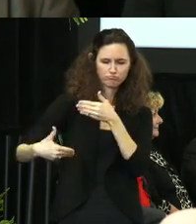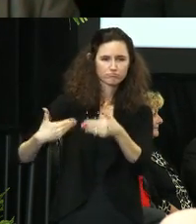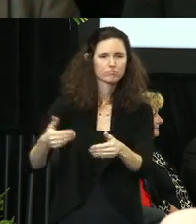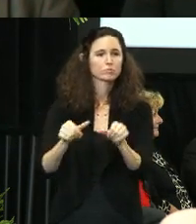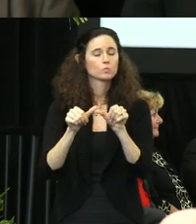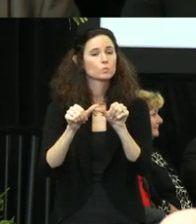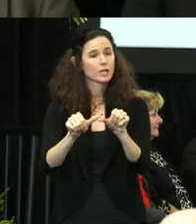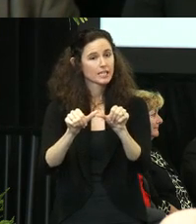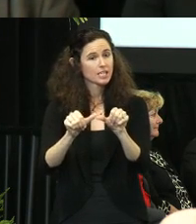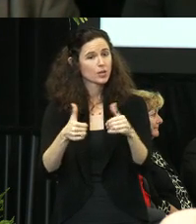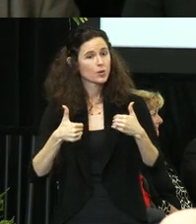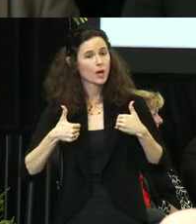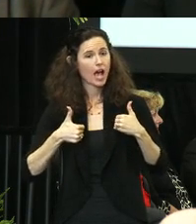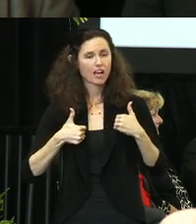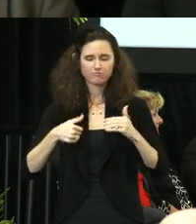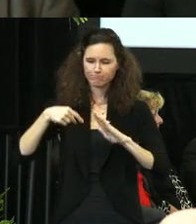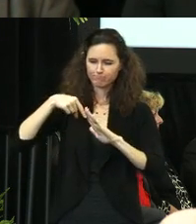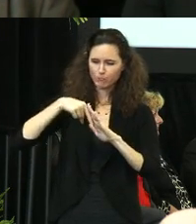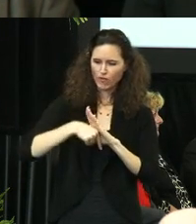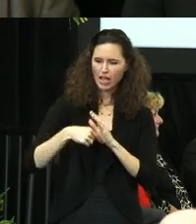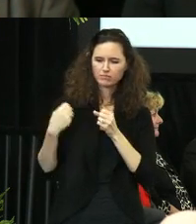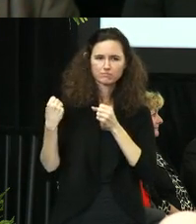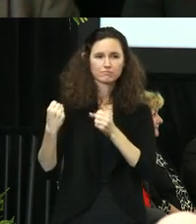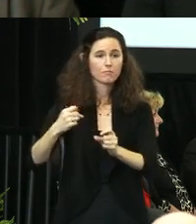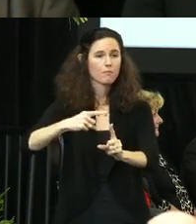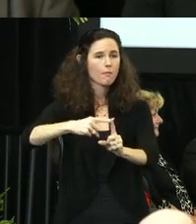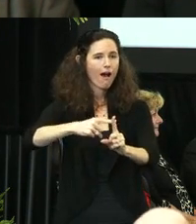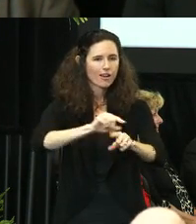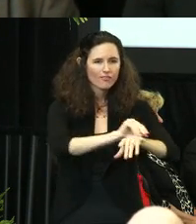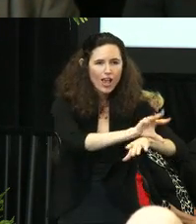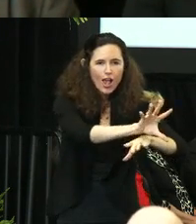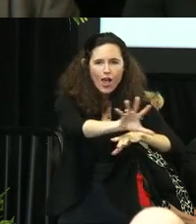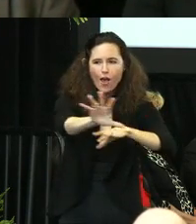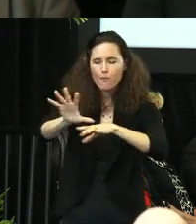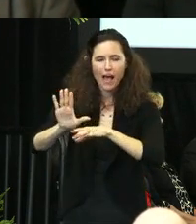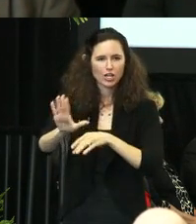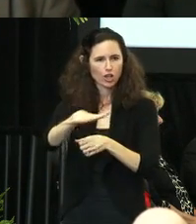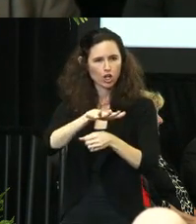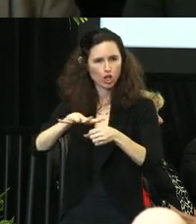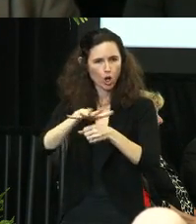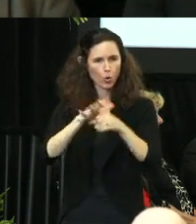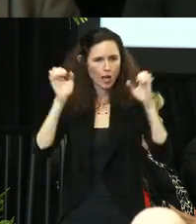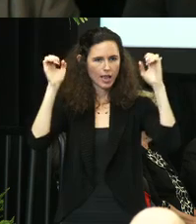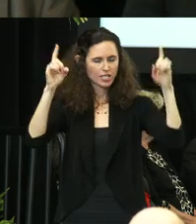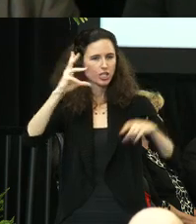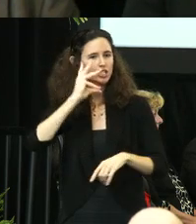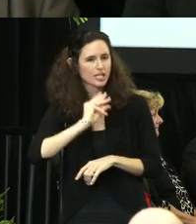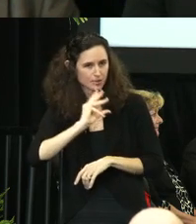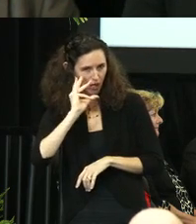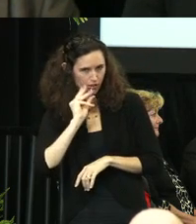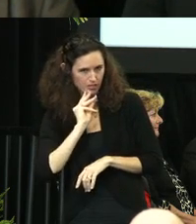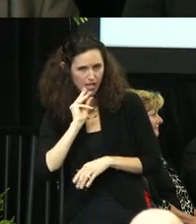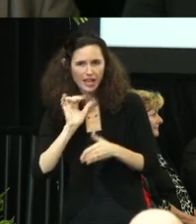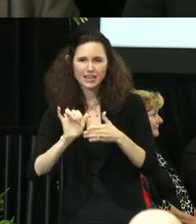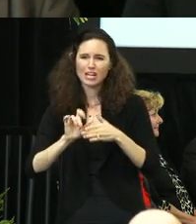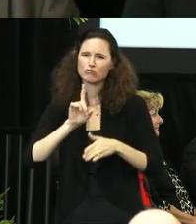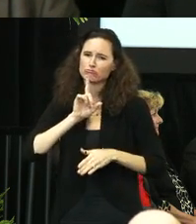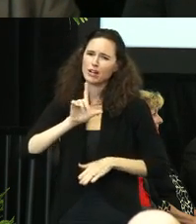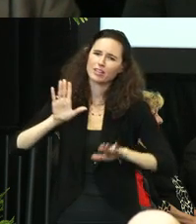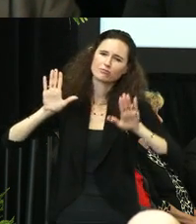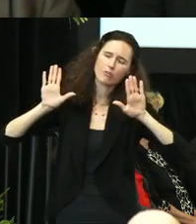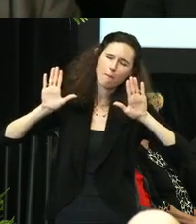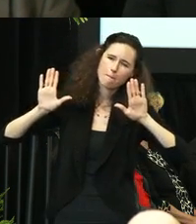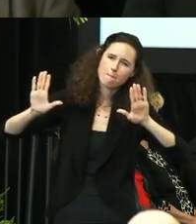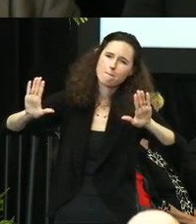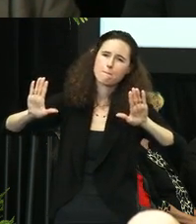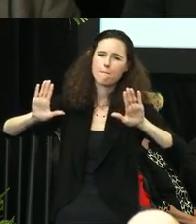FSCJ continues to have a profound and positive impact on the local education experience and is a remarkable